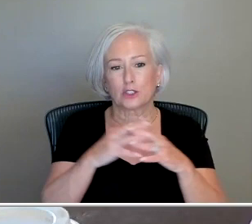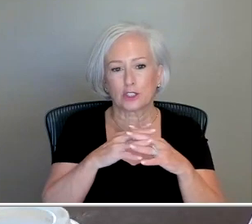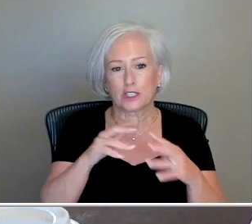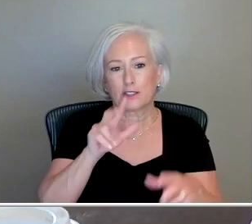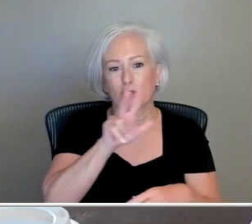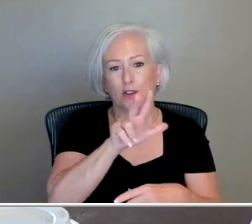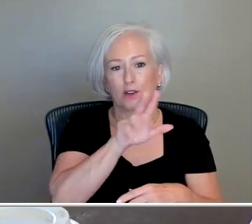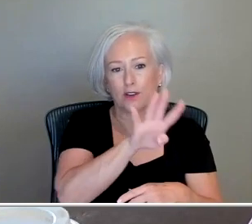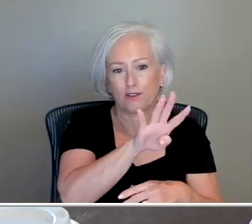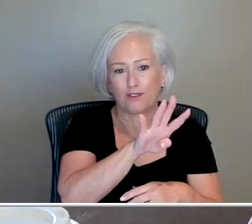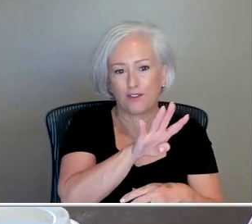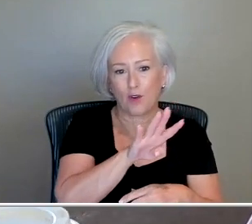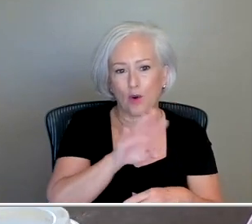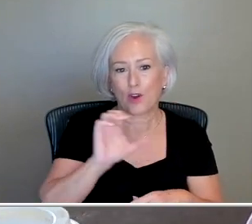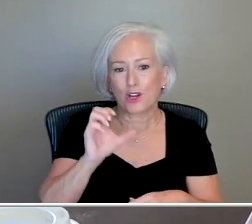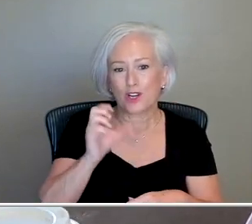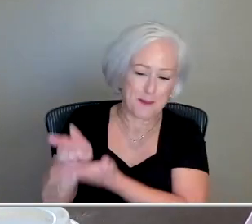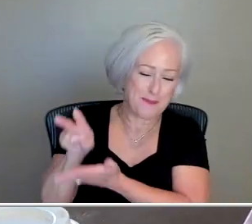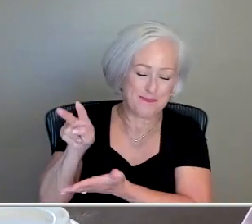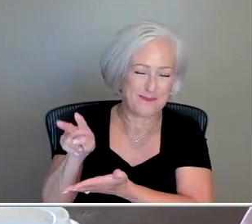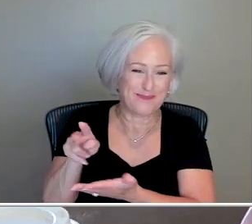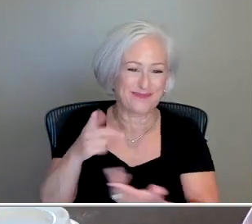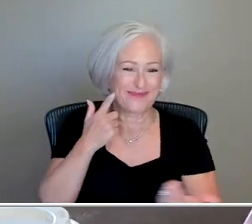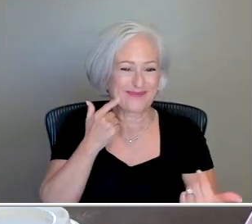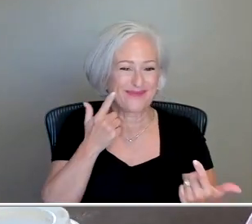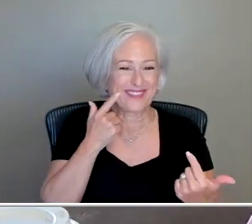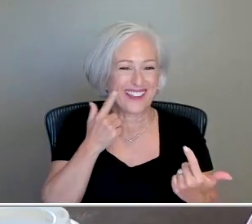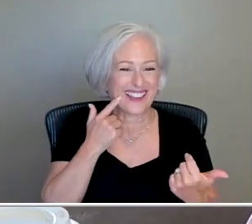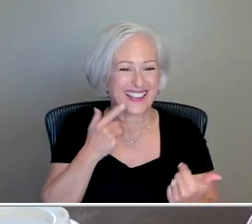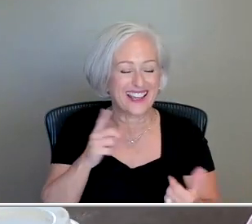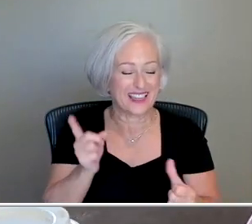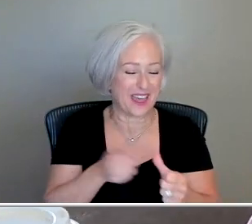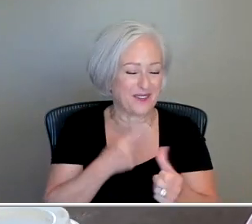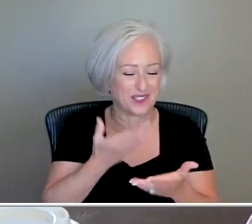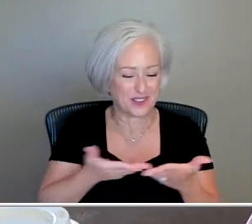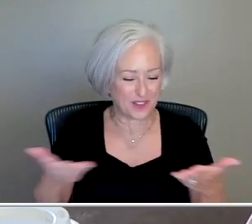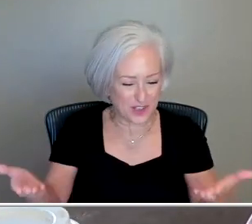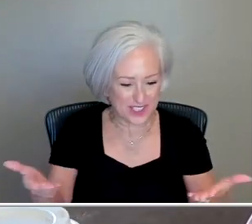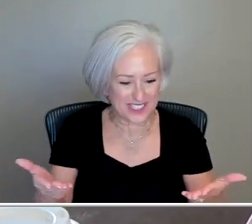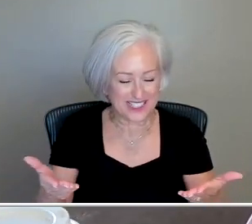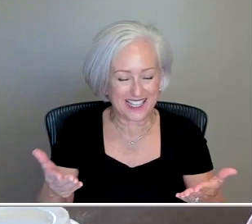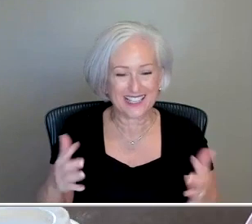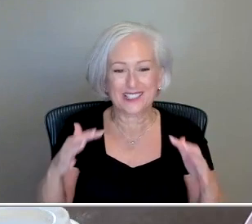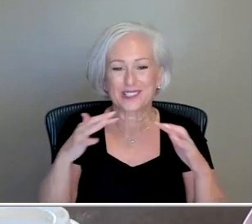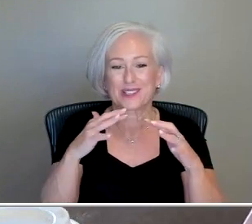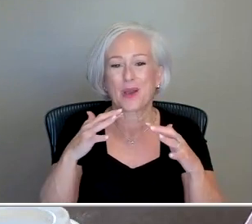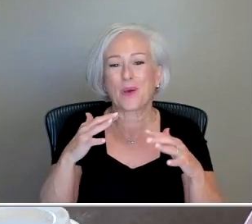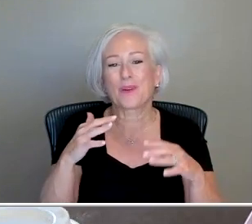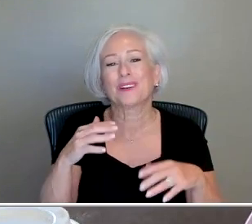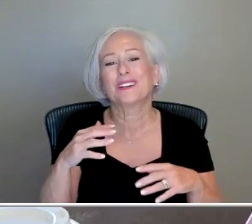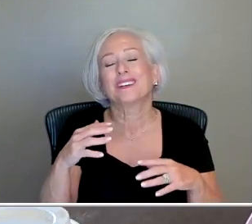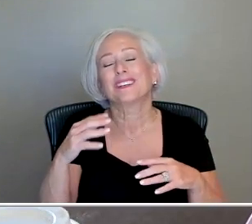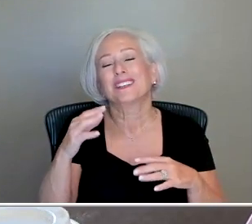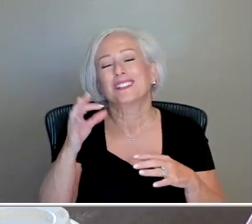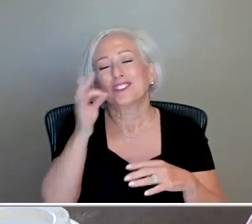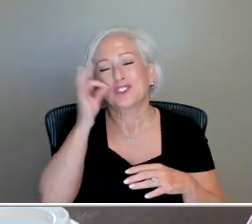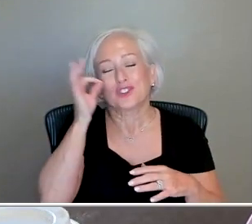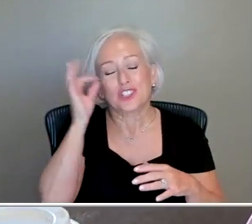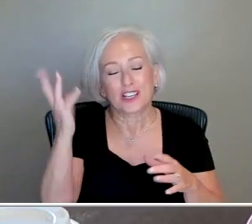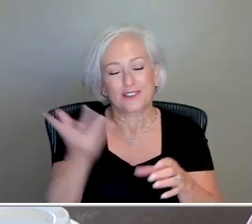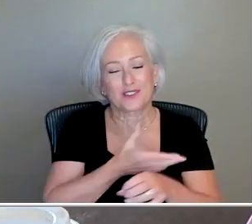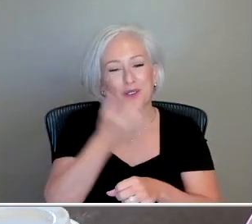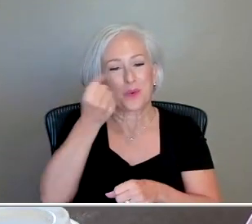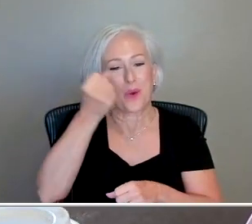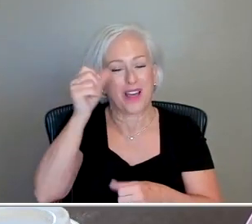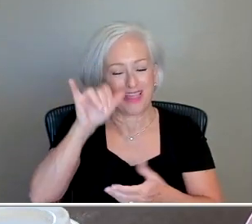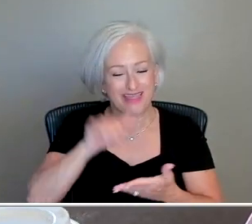first thing. So the Chiefs won that game, 34-0 over the Chargers. But on that day, I wrote, I go